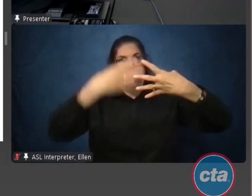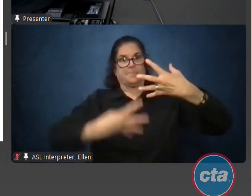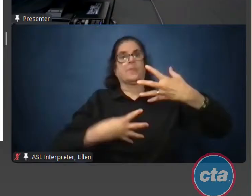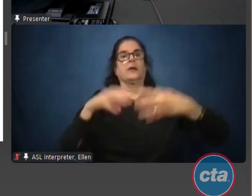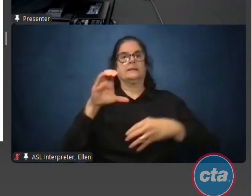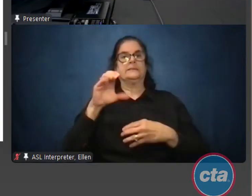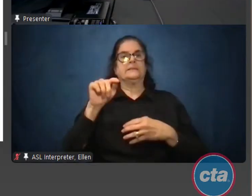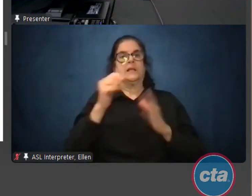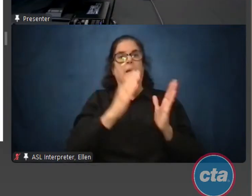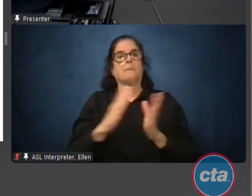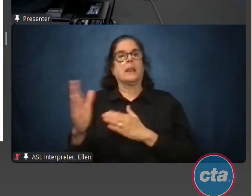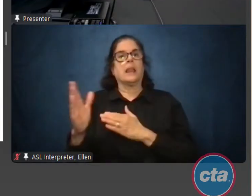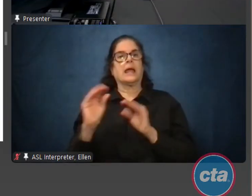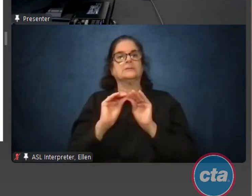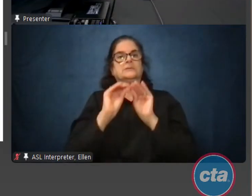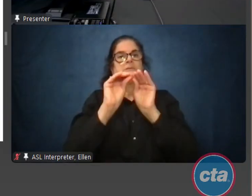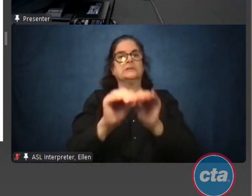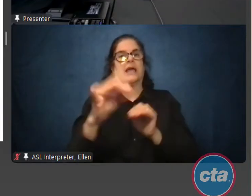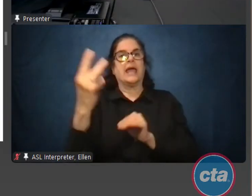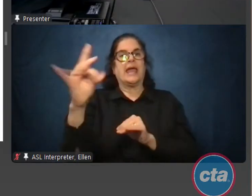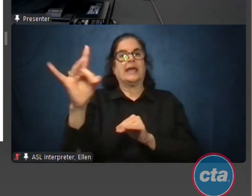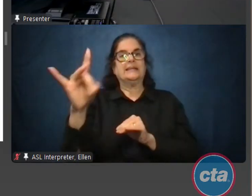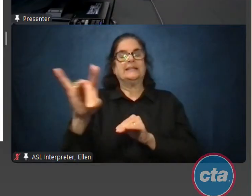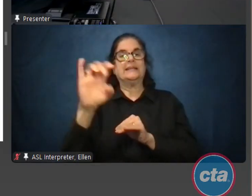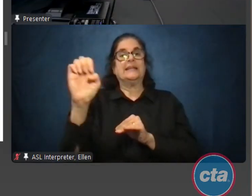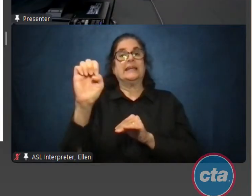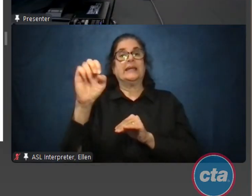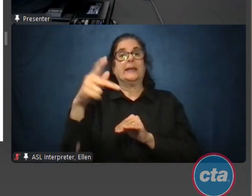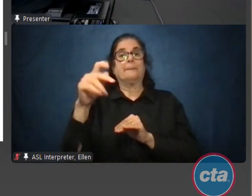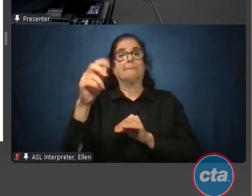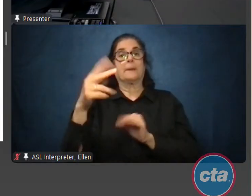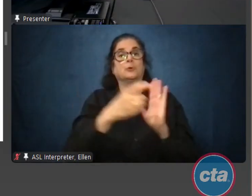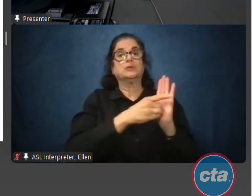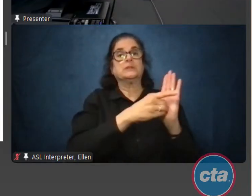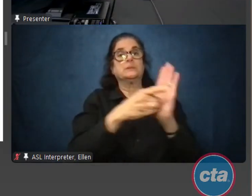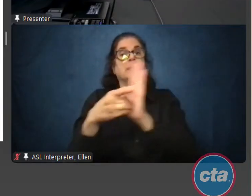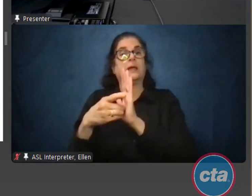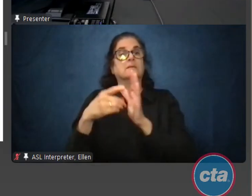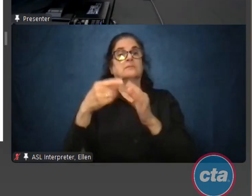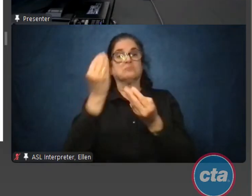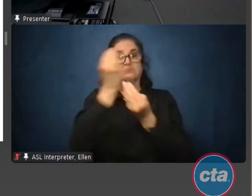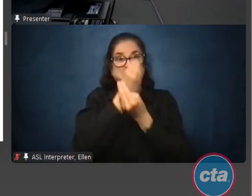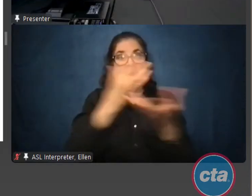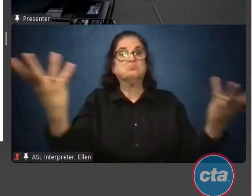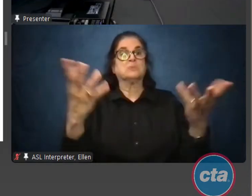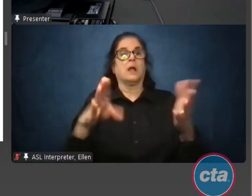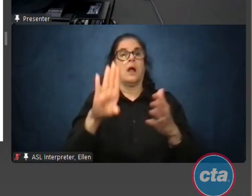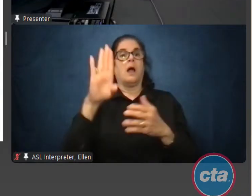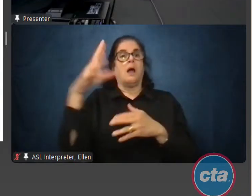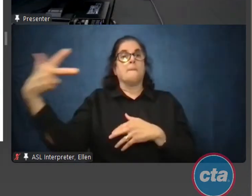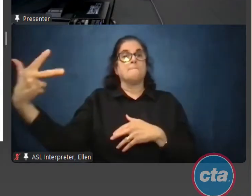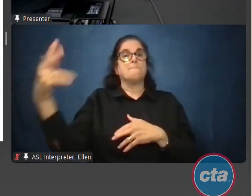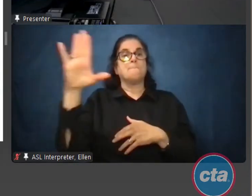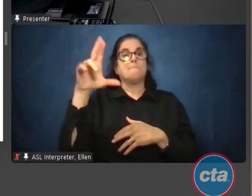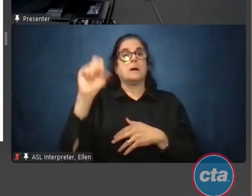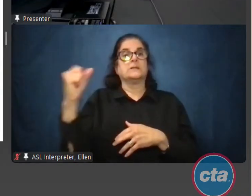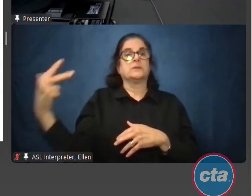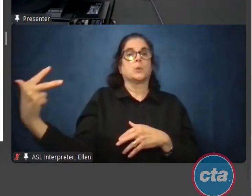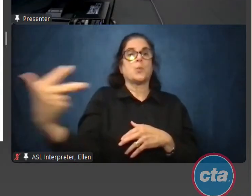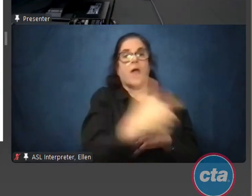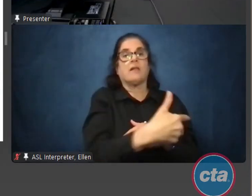up to 18 e-paper displays with real-time bus arrivals and alert information. This gets the alerts from the exact same place